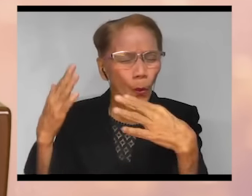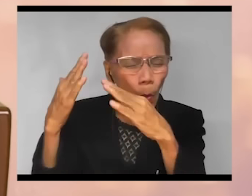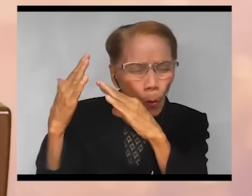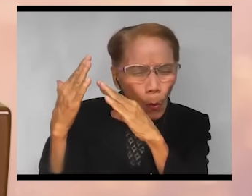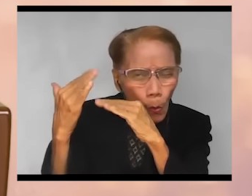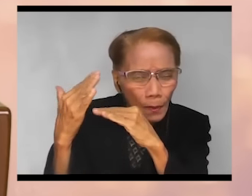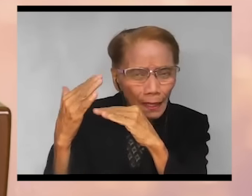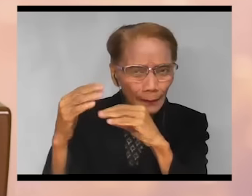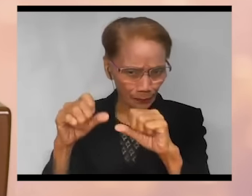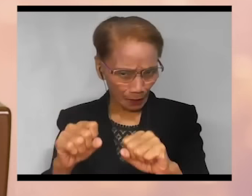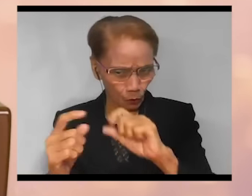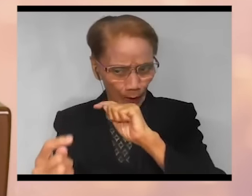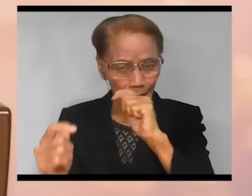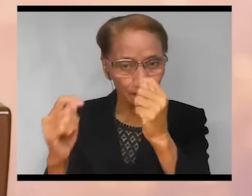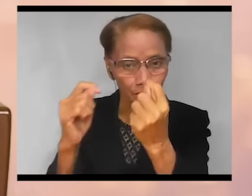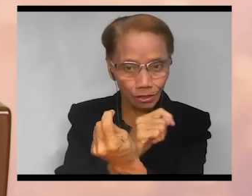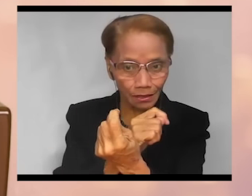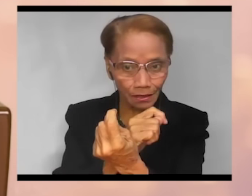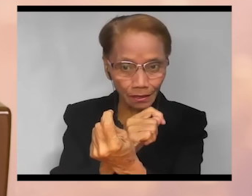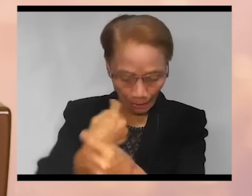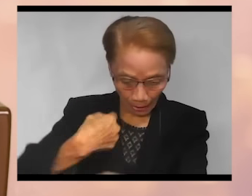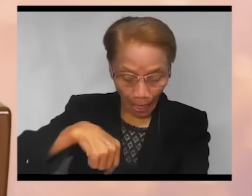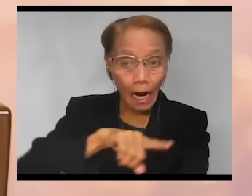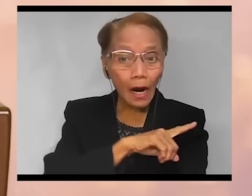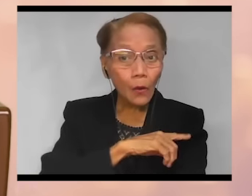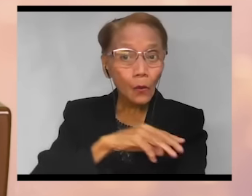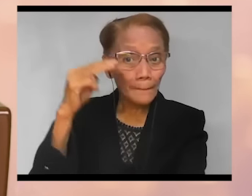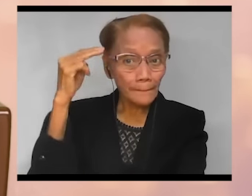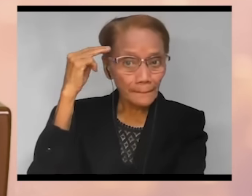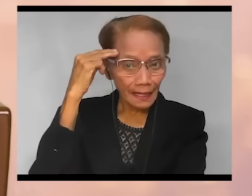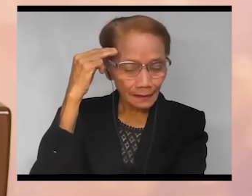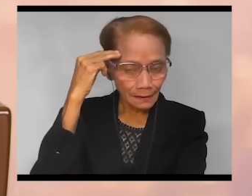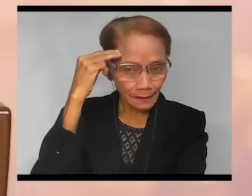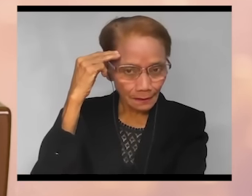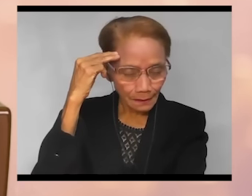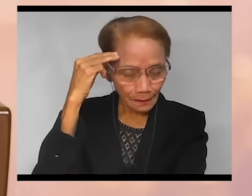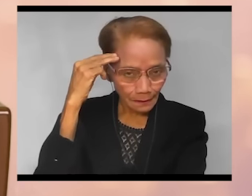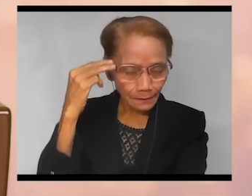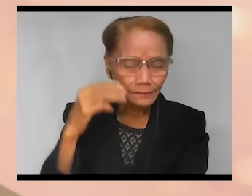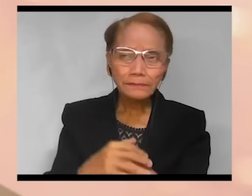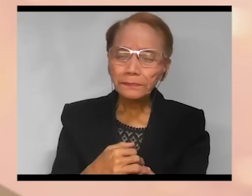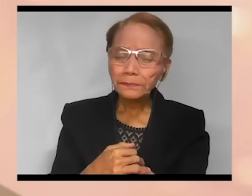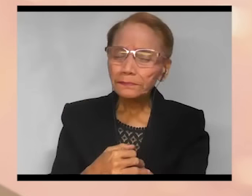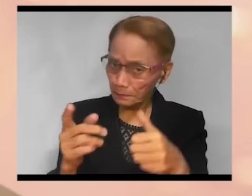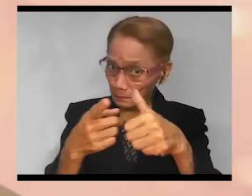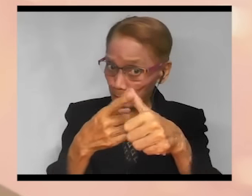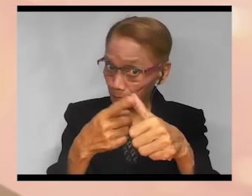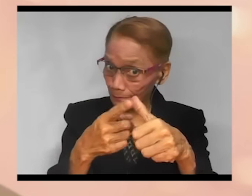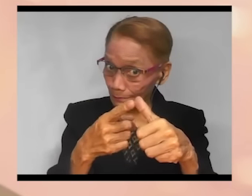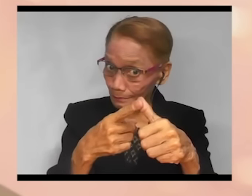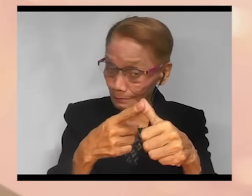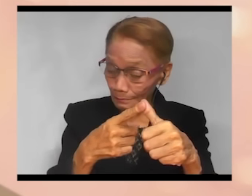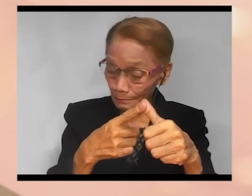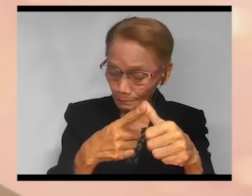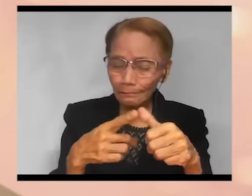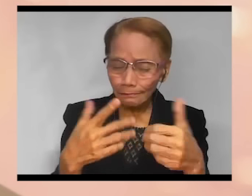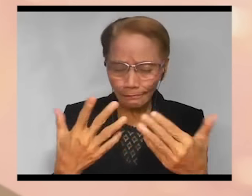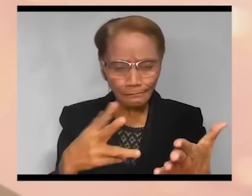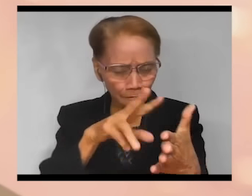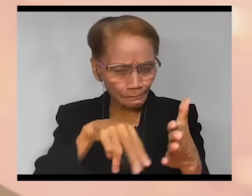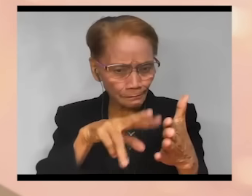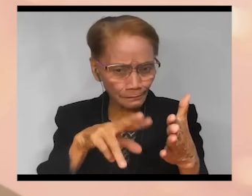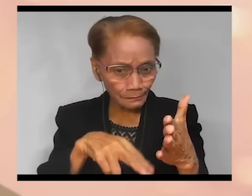we hope it will convert or change our mindsets. In the first reading from the